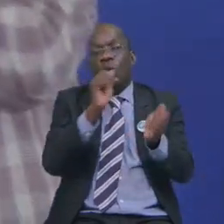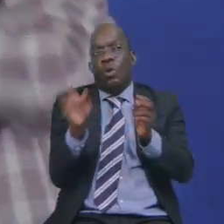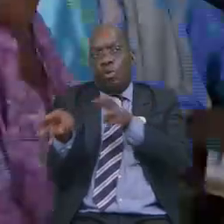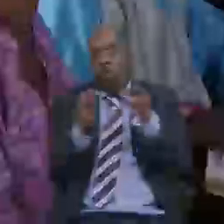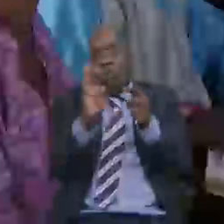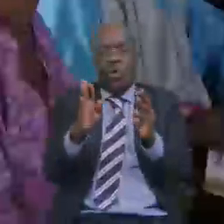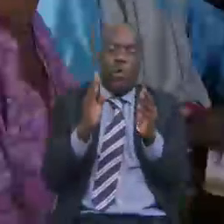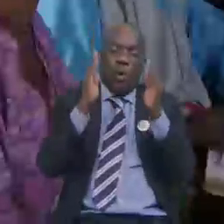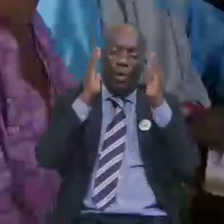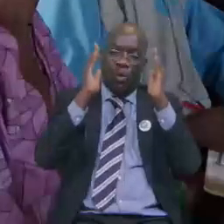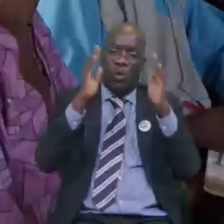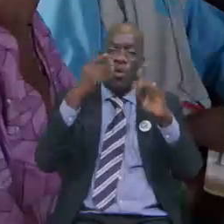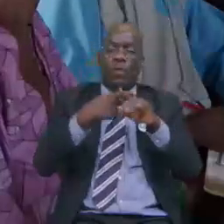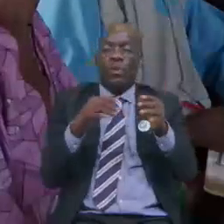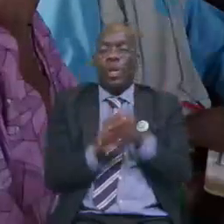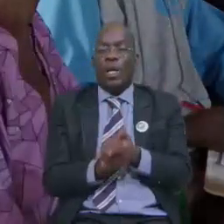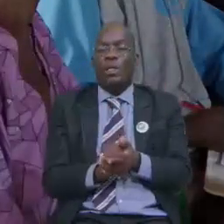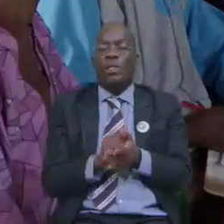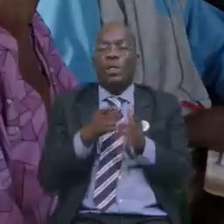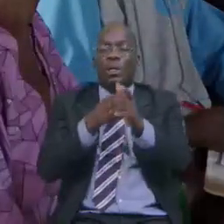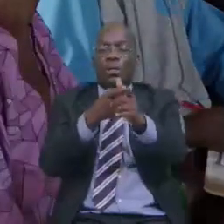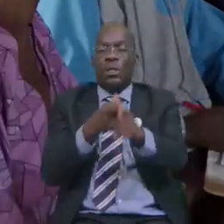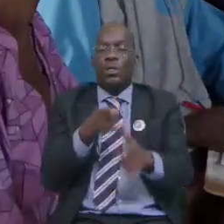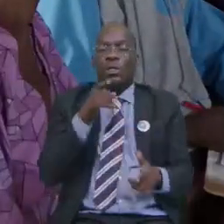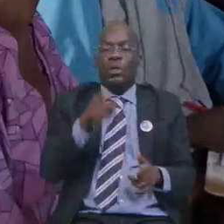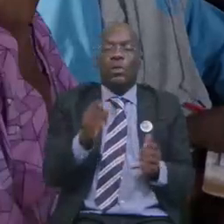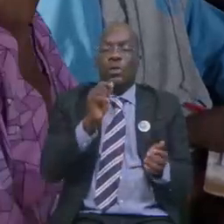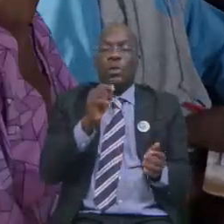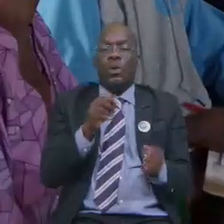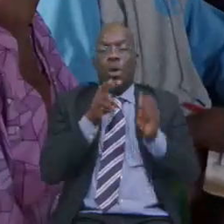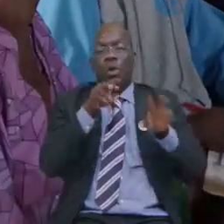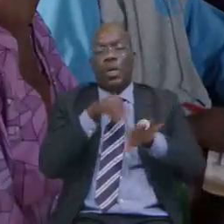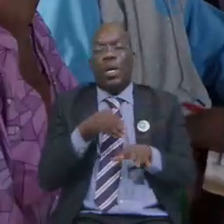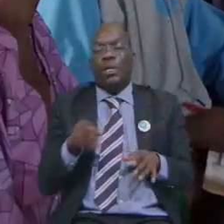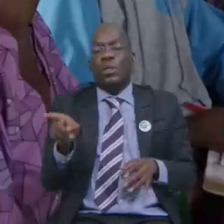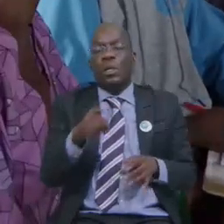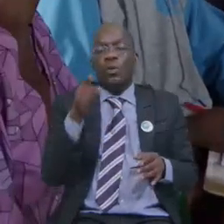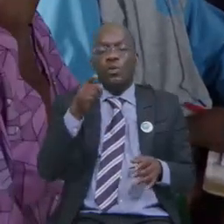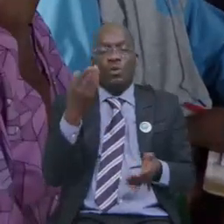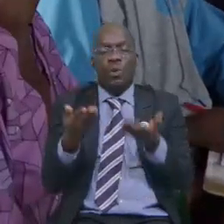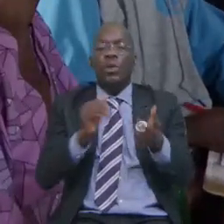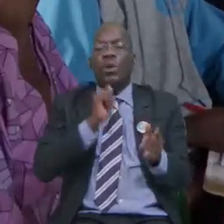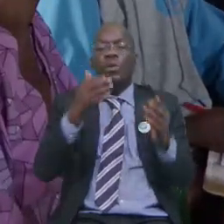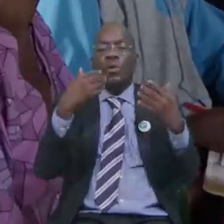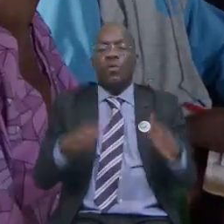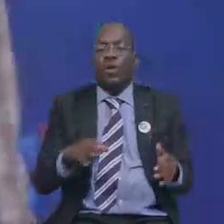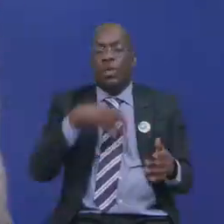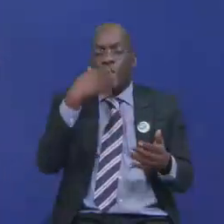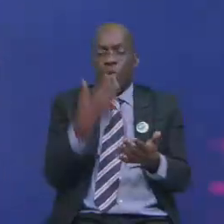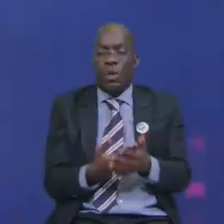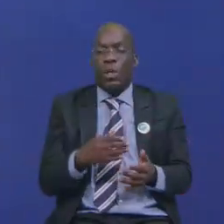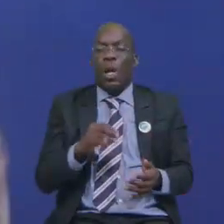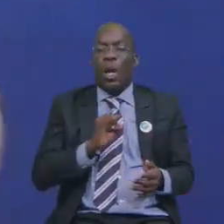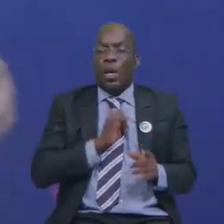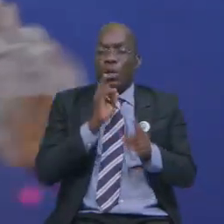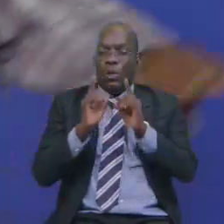goal and from the race you are running, and you are looking at them, you're not likely to finish well. But I'm talking to people who are going to